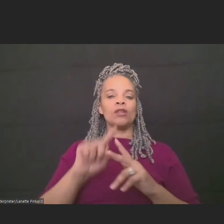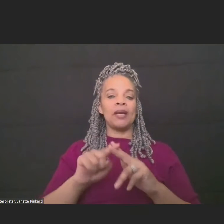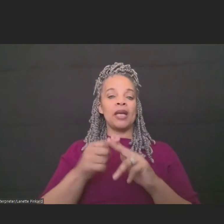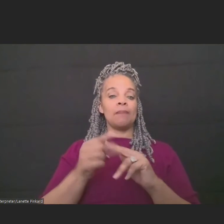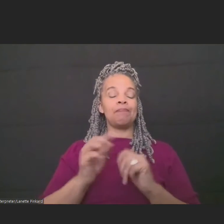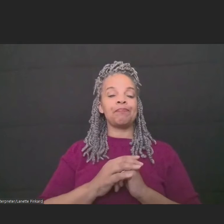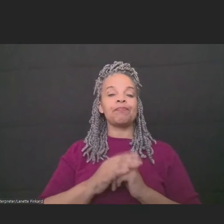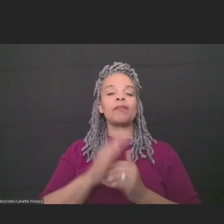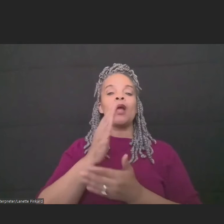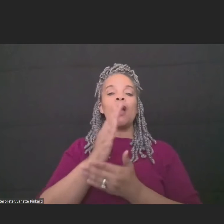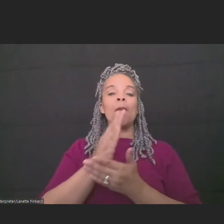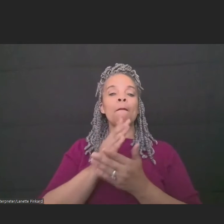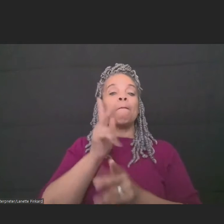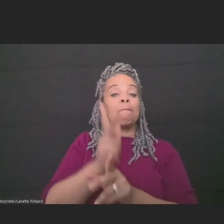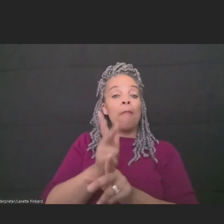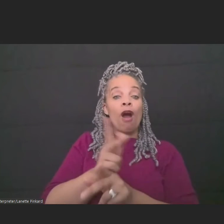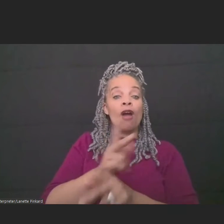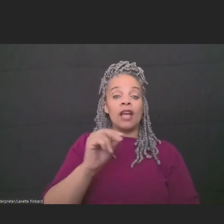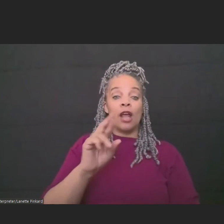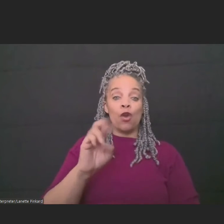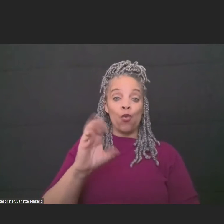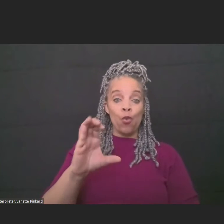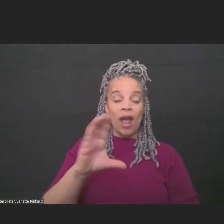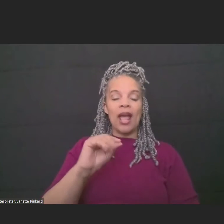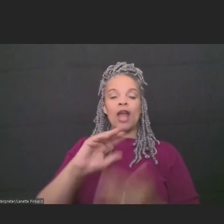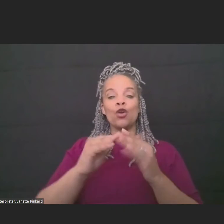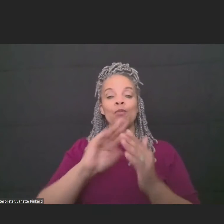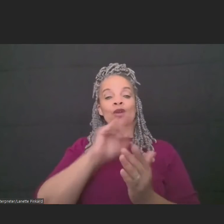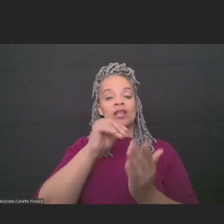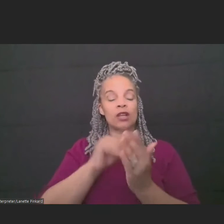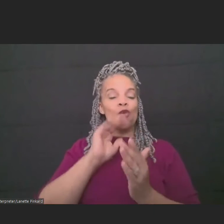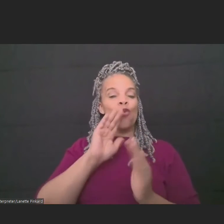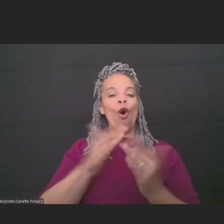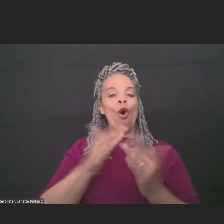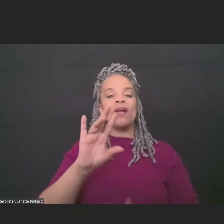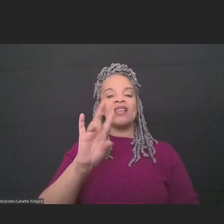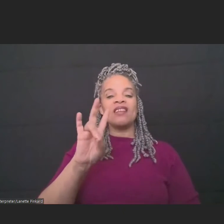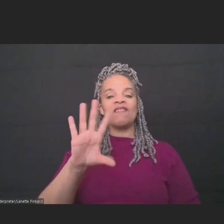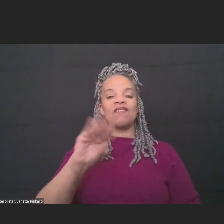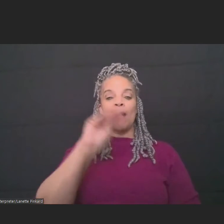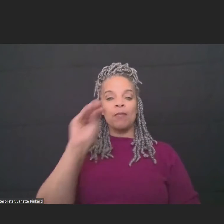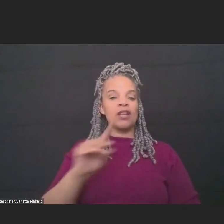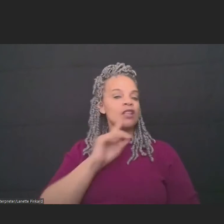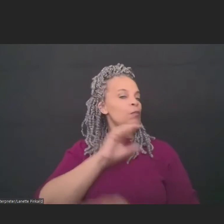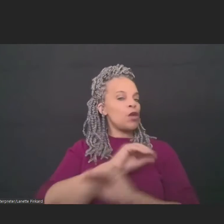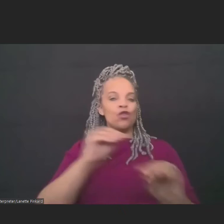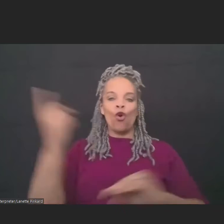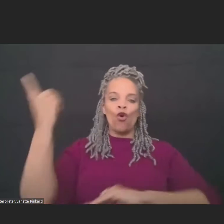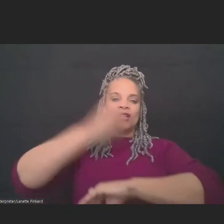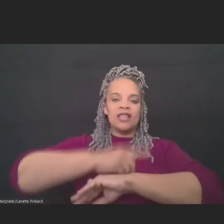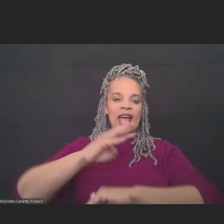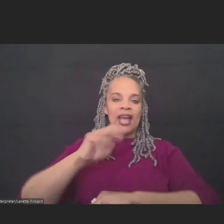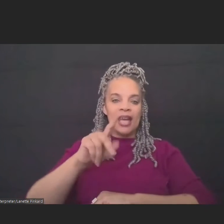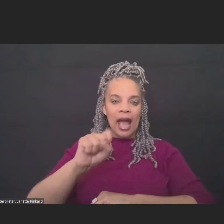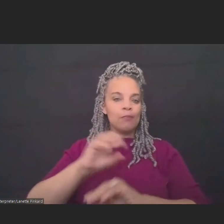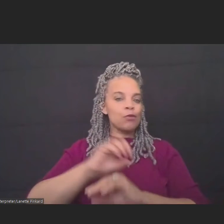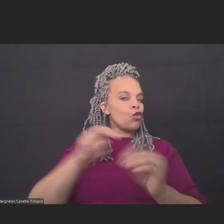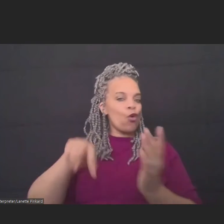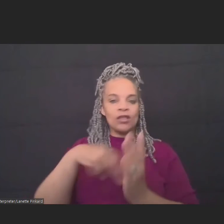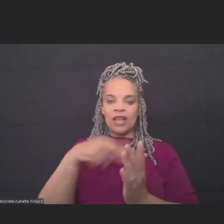Parks and Recs, community centers will reopen at 75%. There'll be no day camps or dances. Our